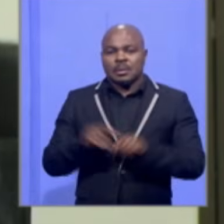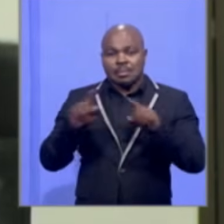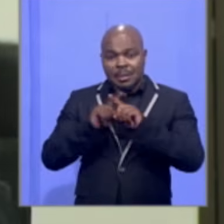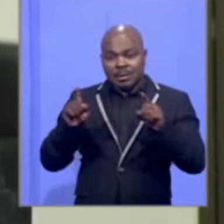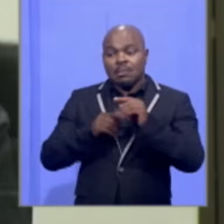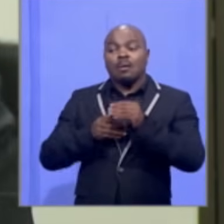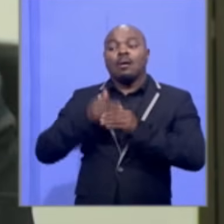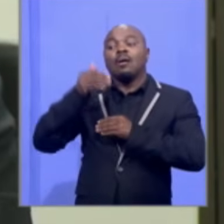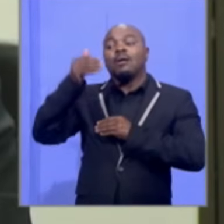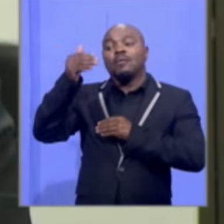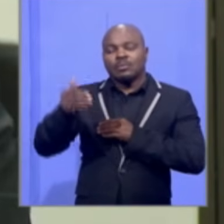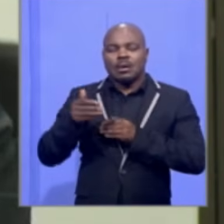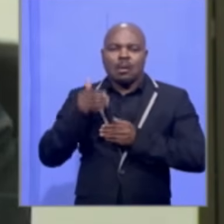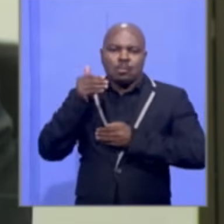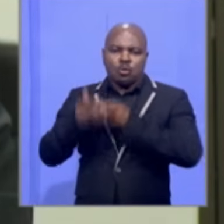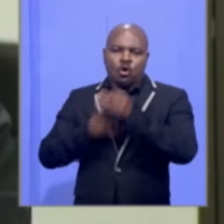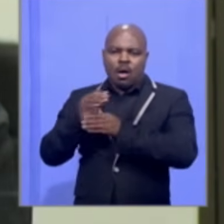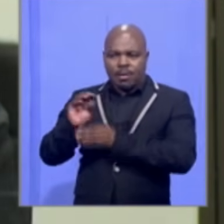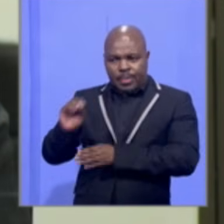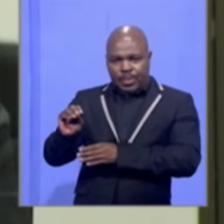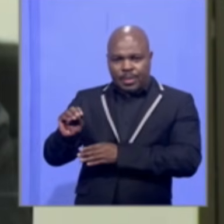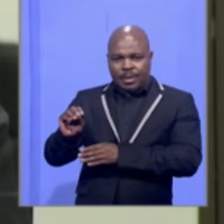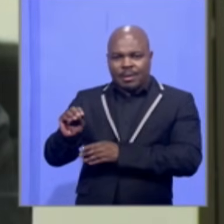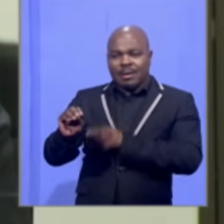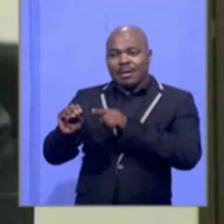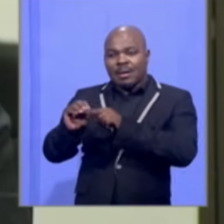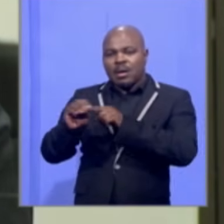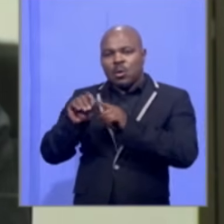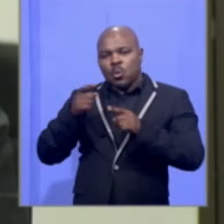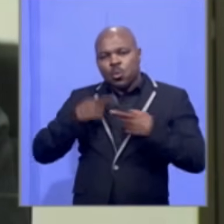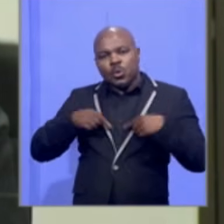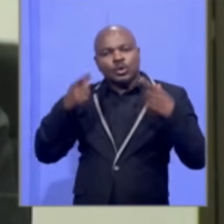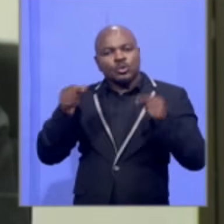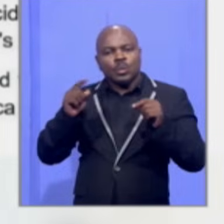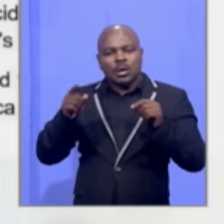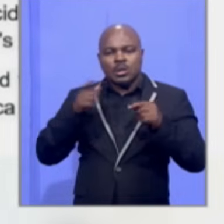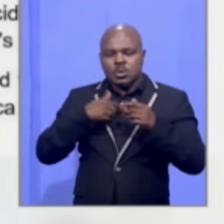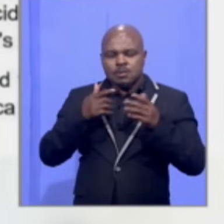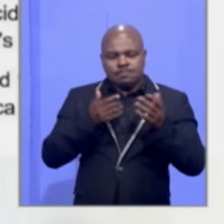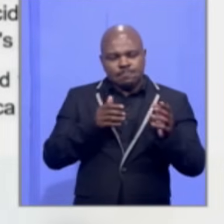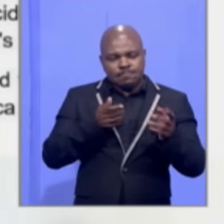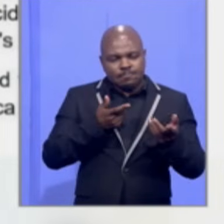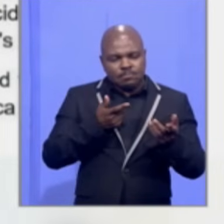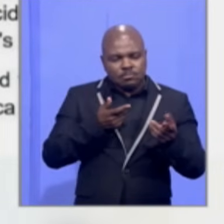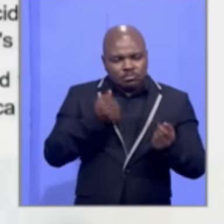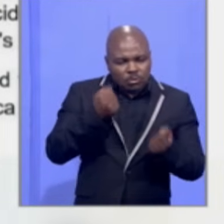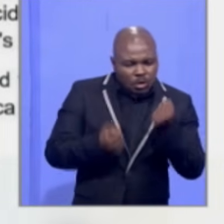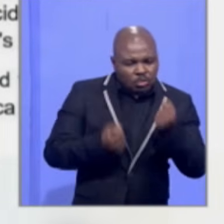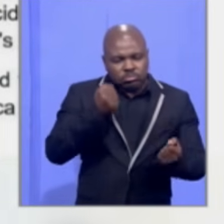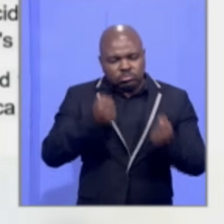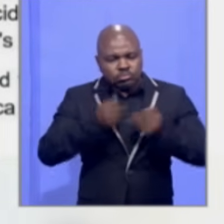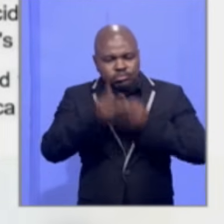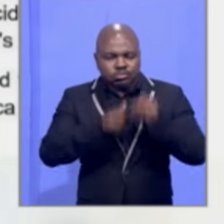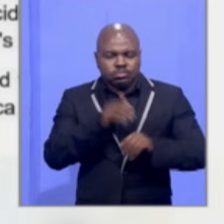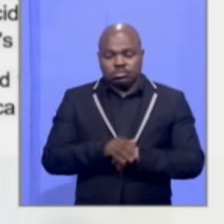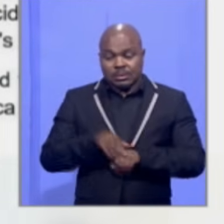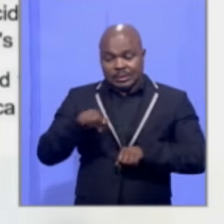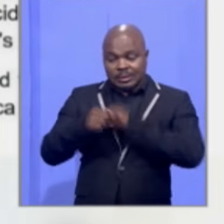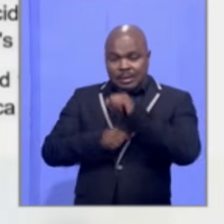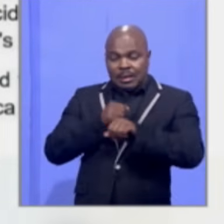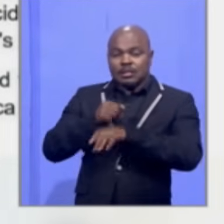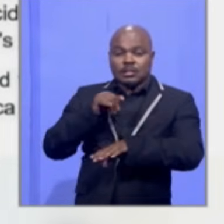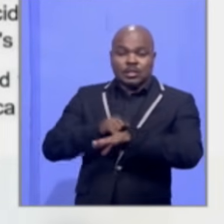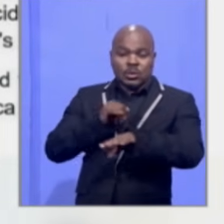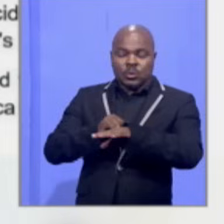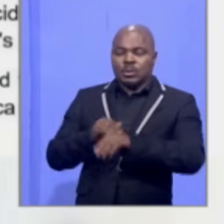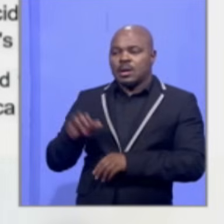a process that ensues of us conducting an inquiry. Ka Ferikgong monongwaga, Impala e ne ya